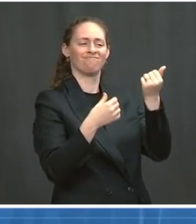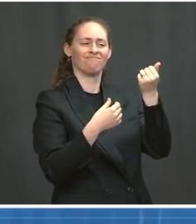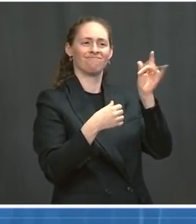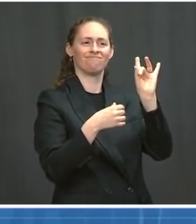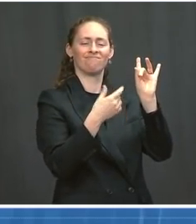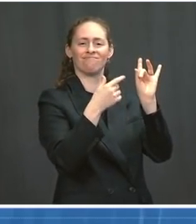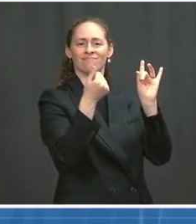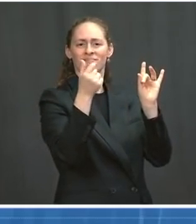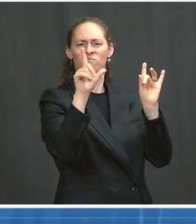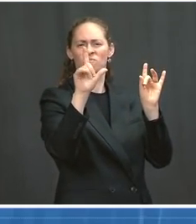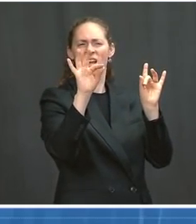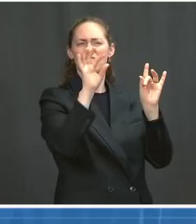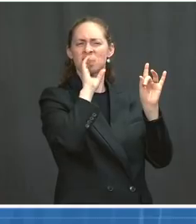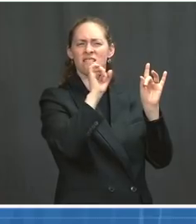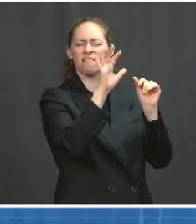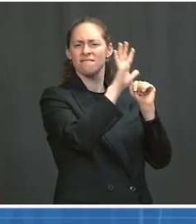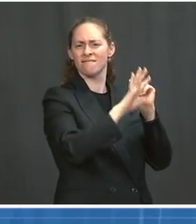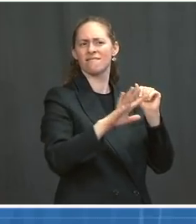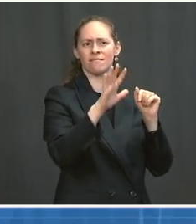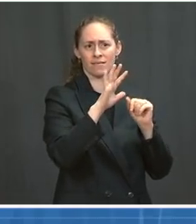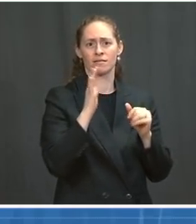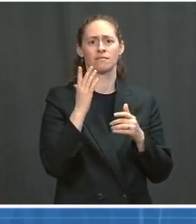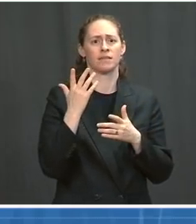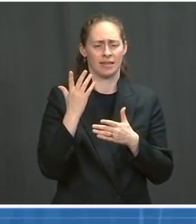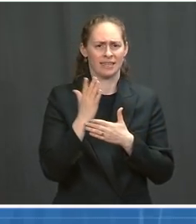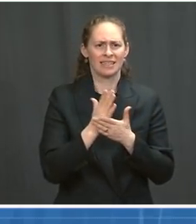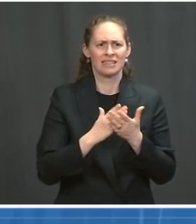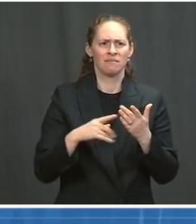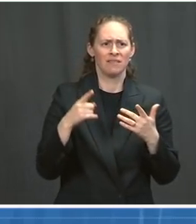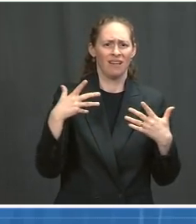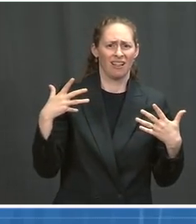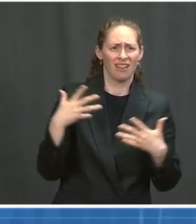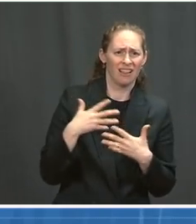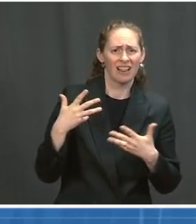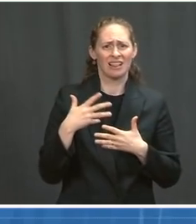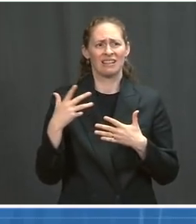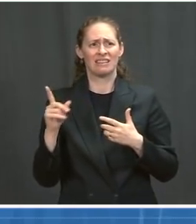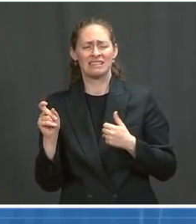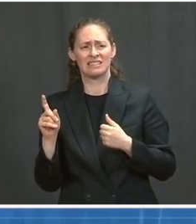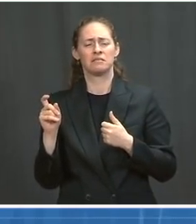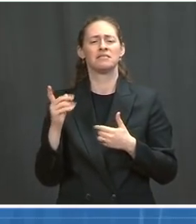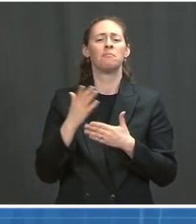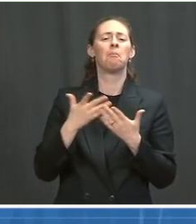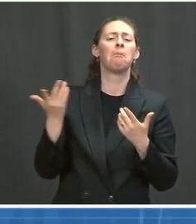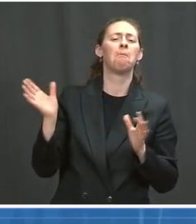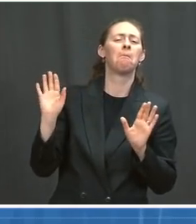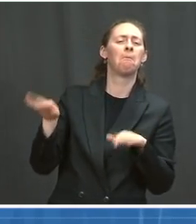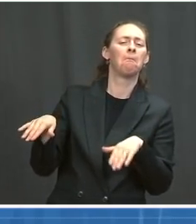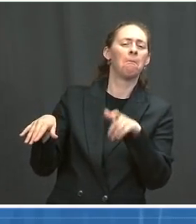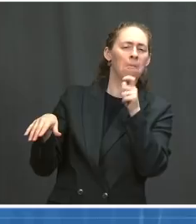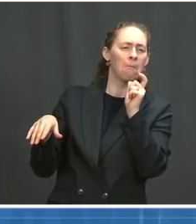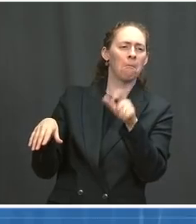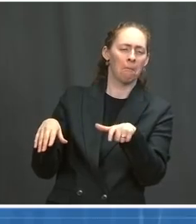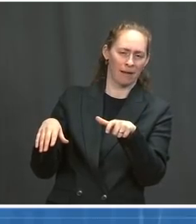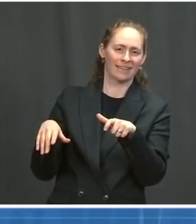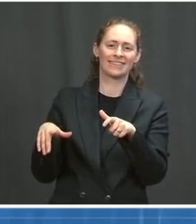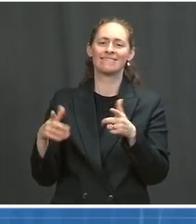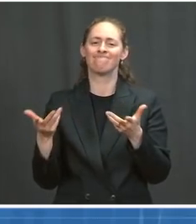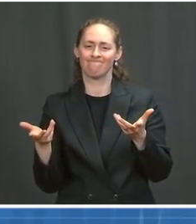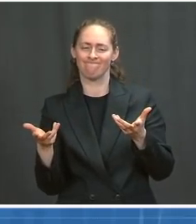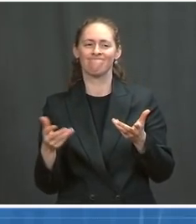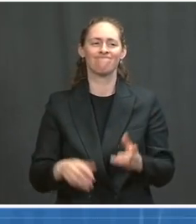going on. And so our approach is, number one, make sure that people can get accurate information from trusted messengers.